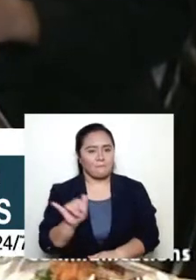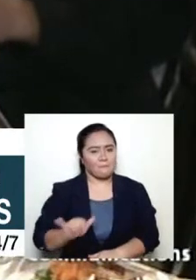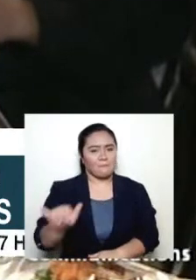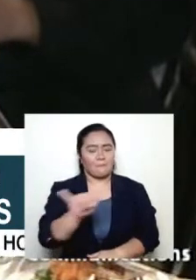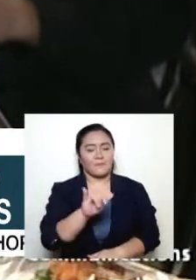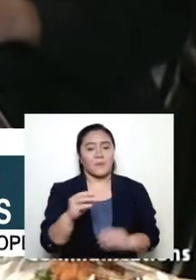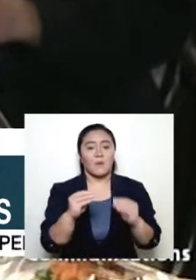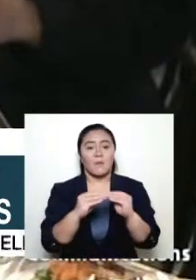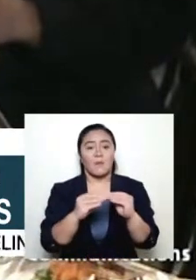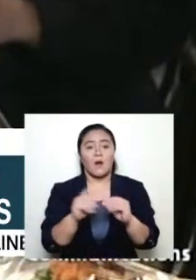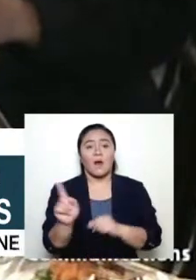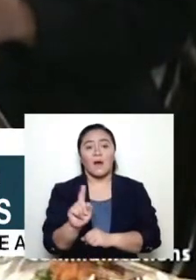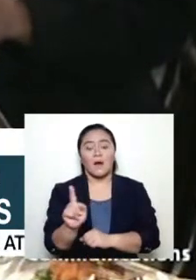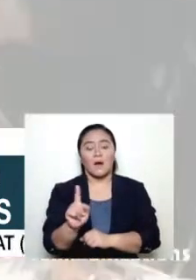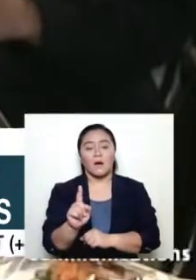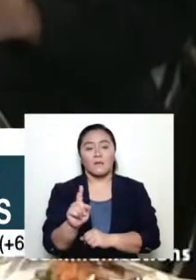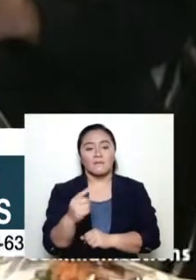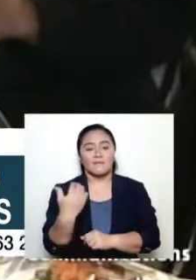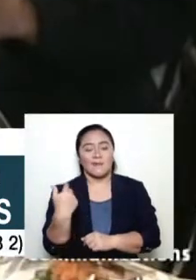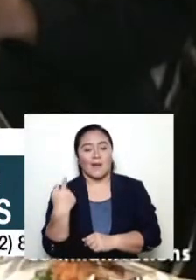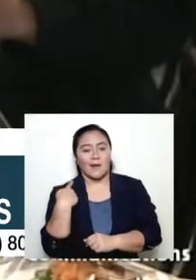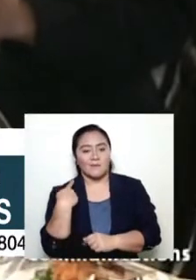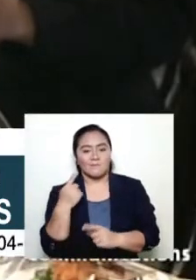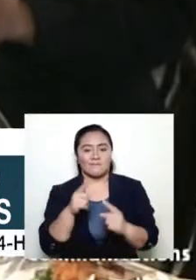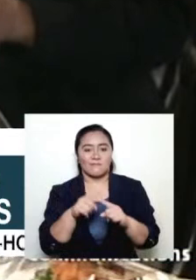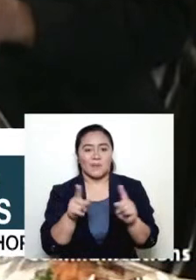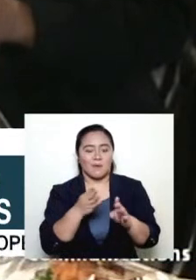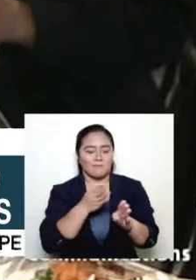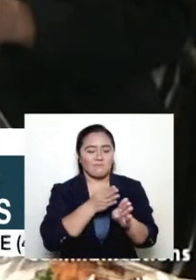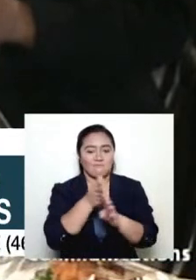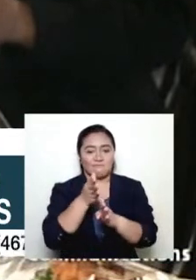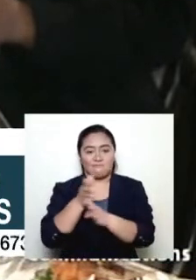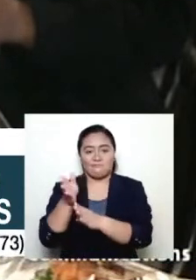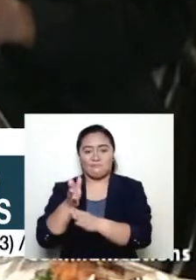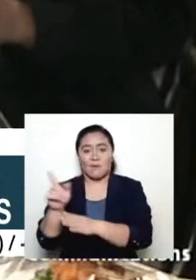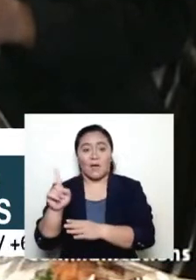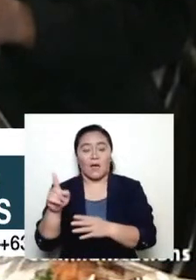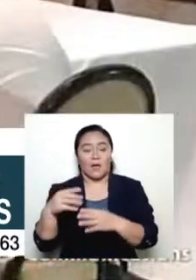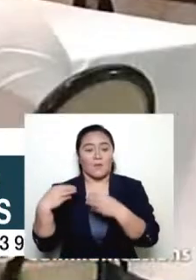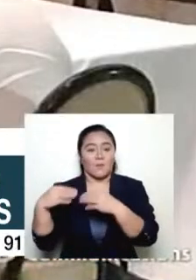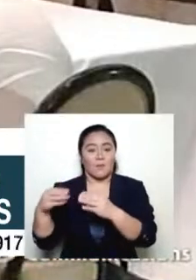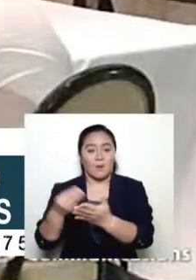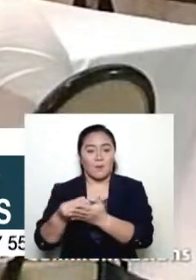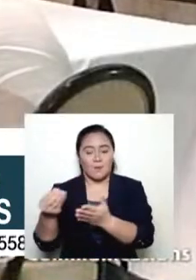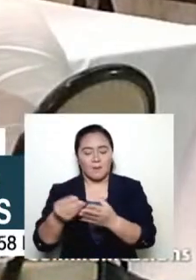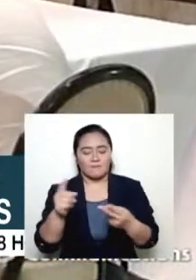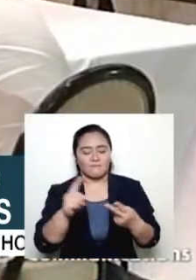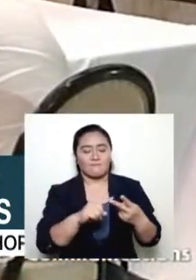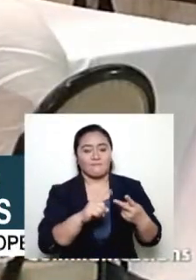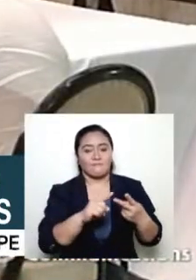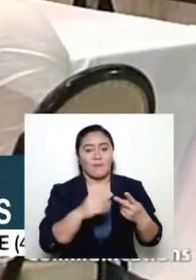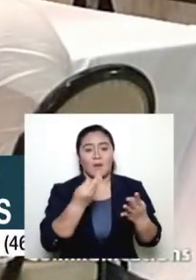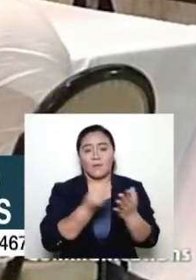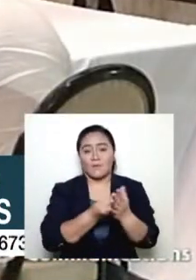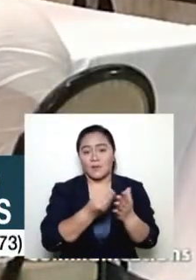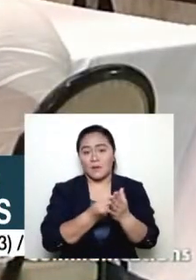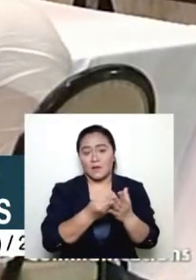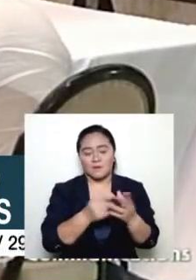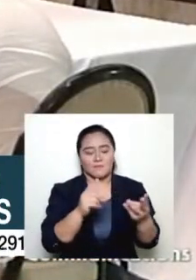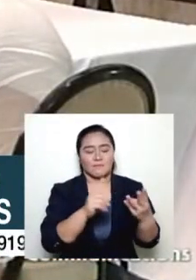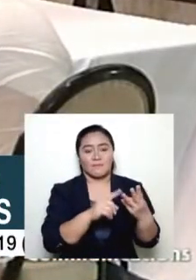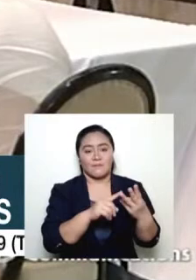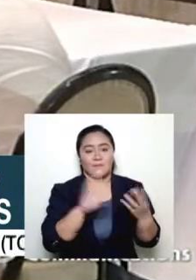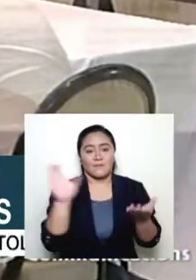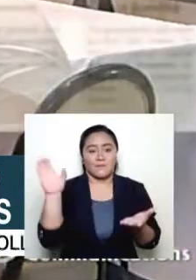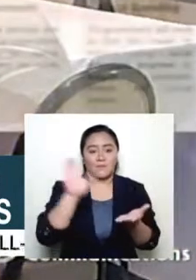four major channels: the commodity market, the financial market, investments, and